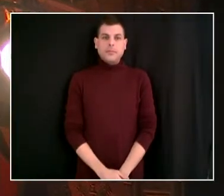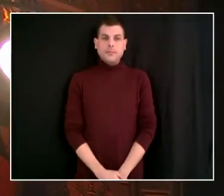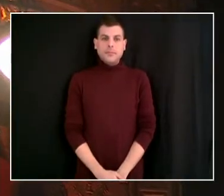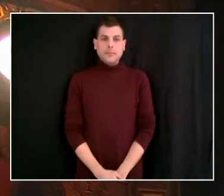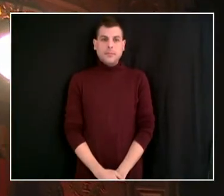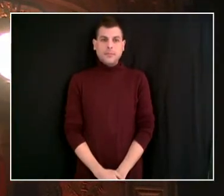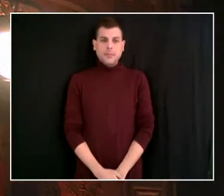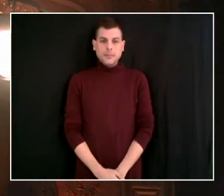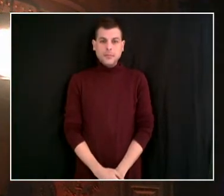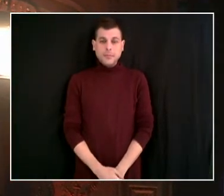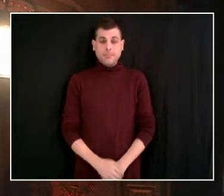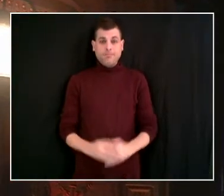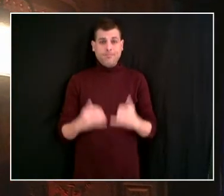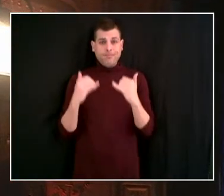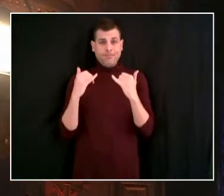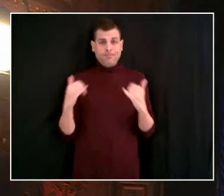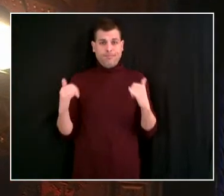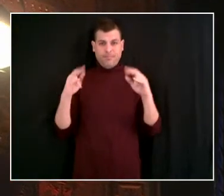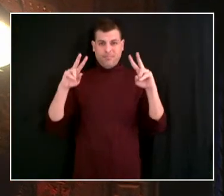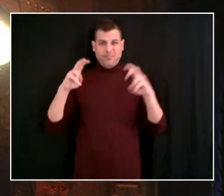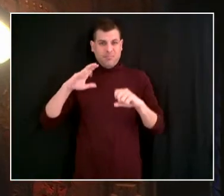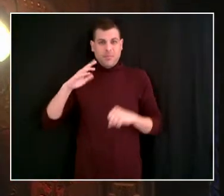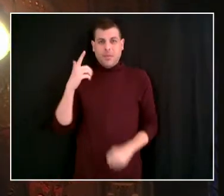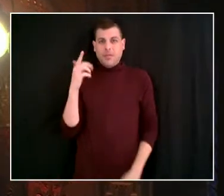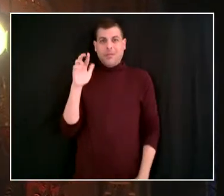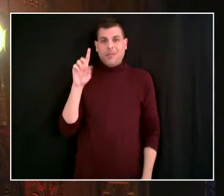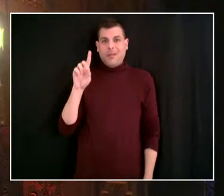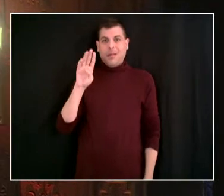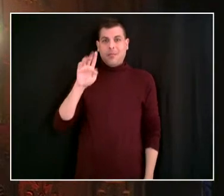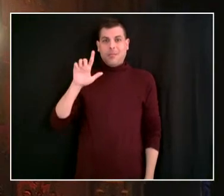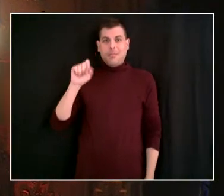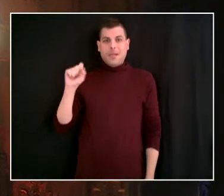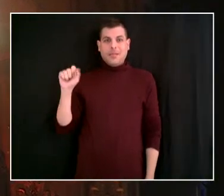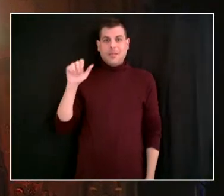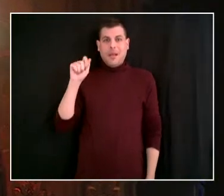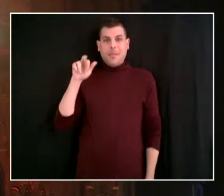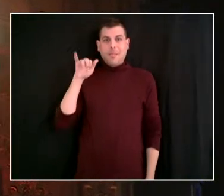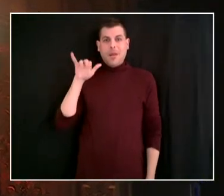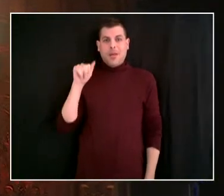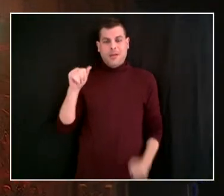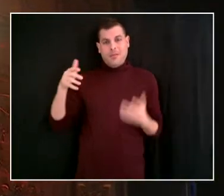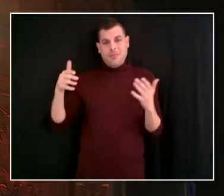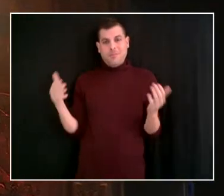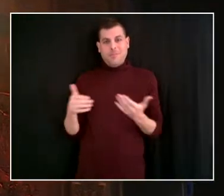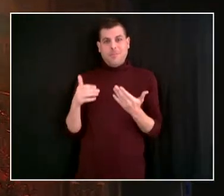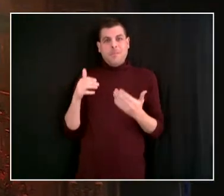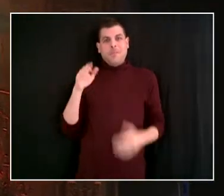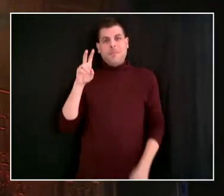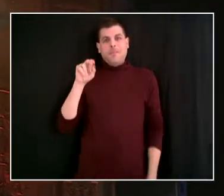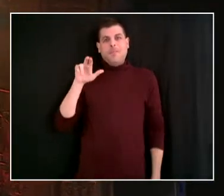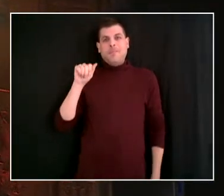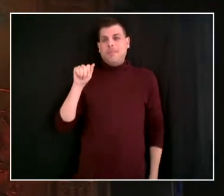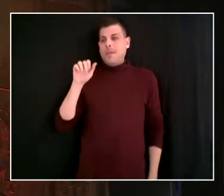To perform God Bless America, please welcome Victoria Venikova.